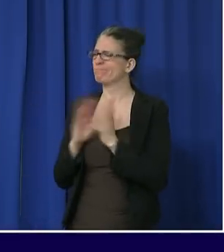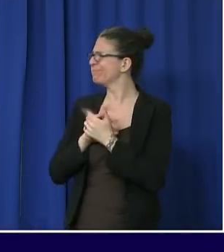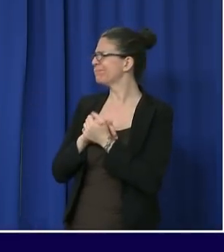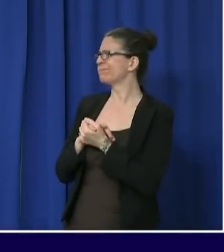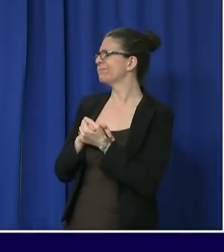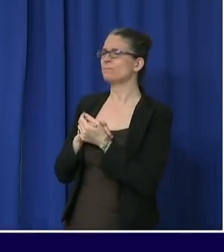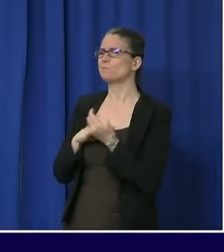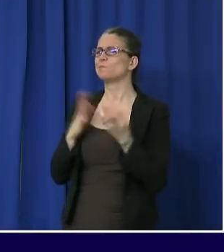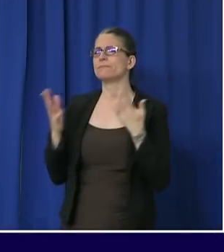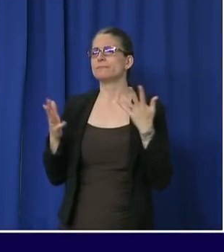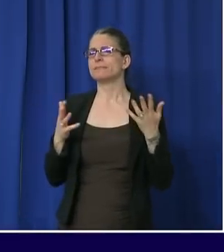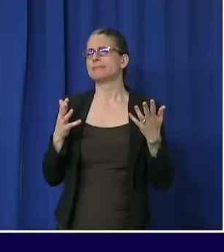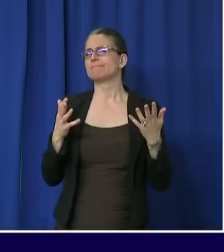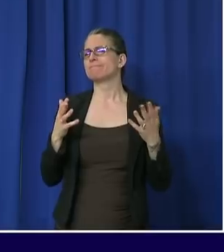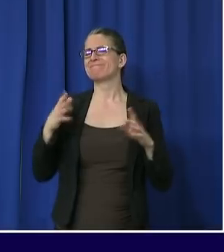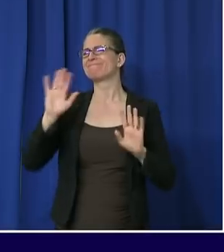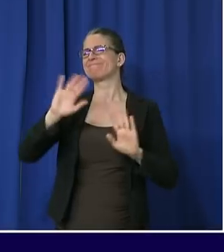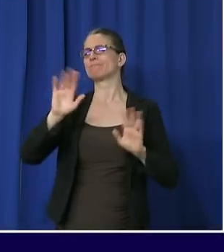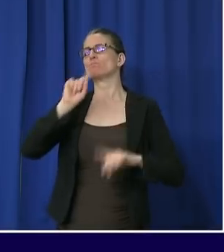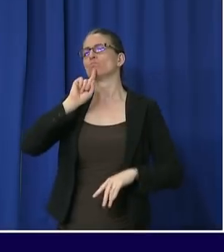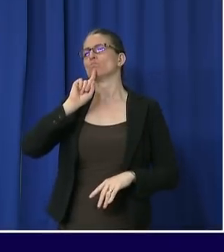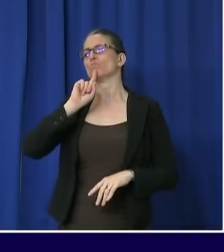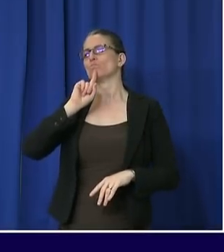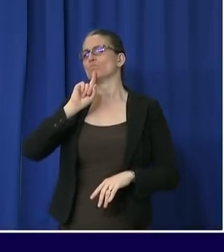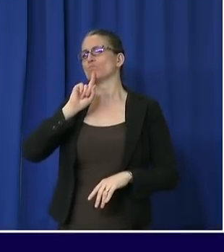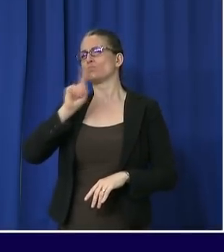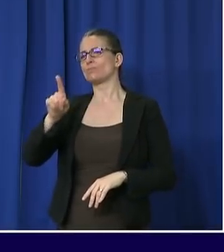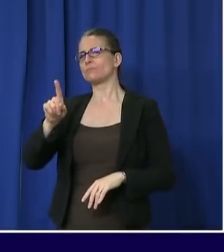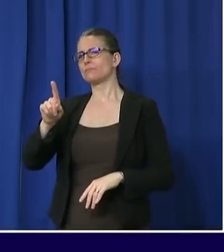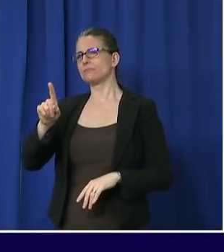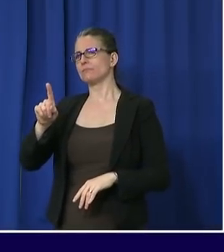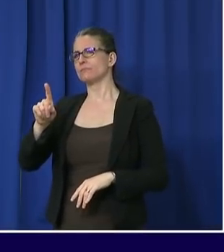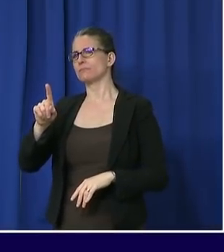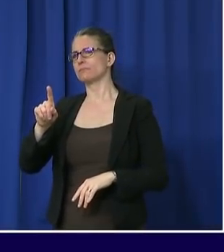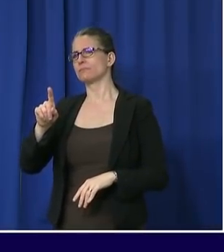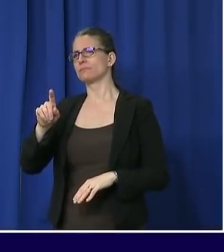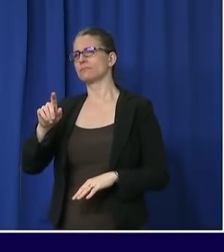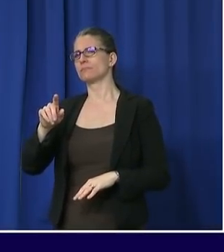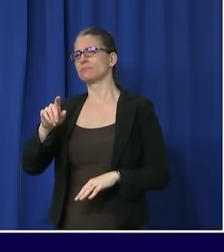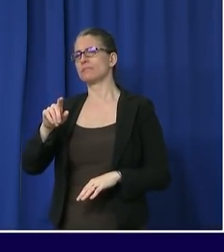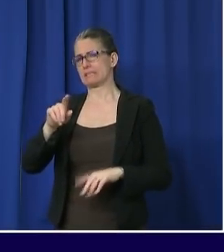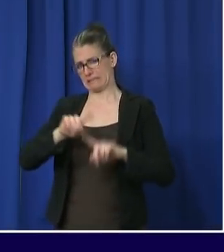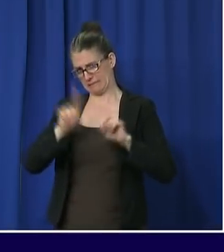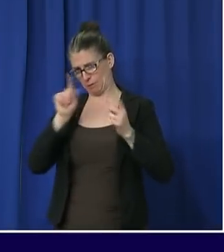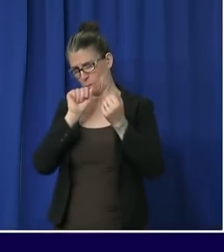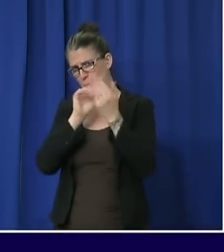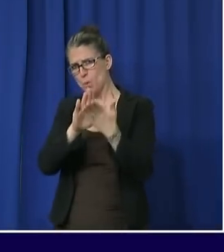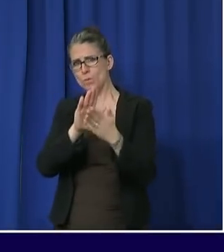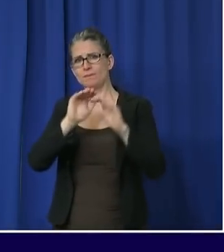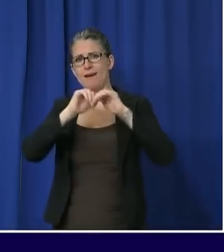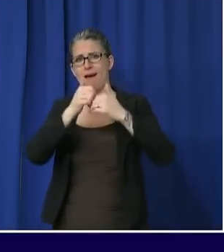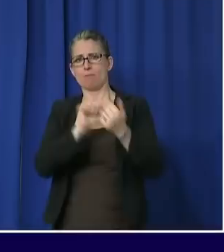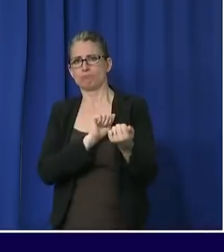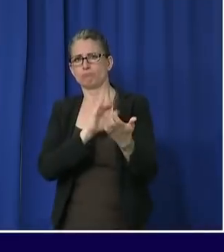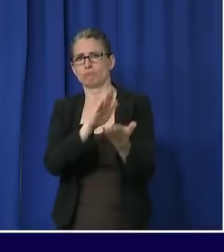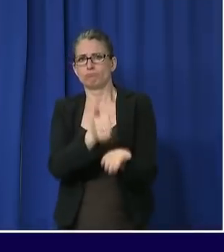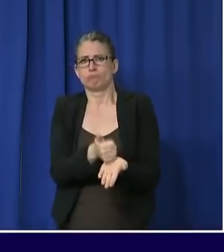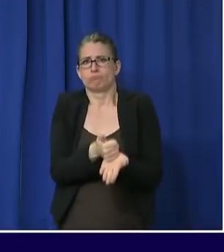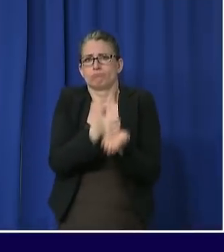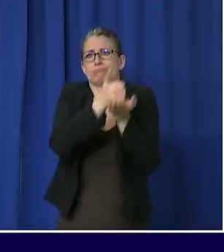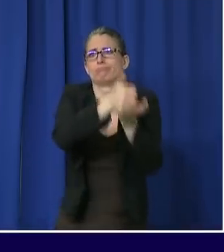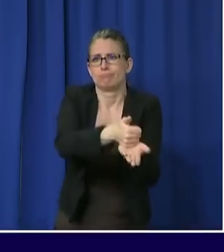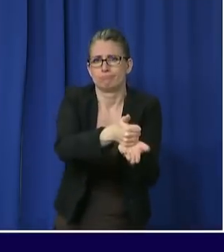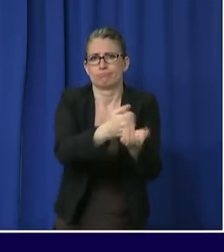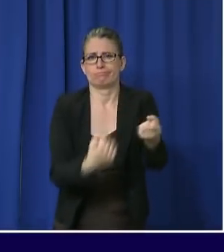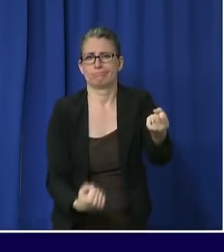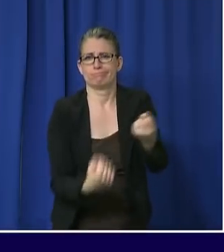that were next to each other and there would be a link between them because those people visited, you would treat that different versus if they saw outbreaks